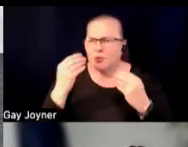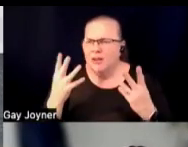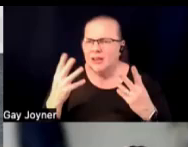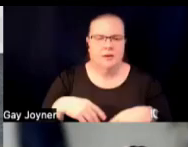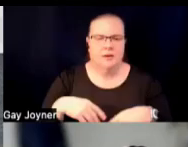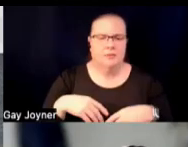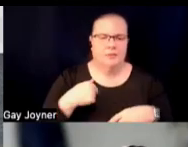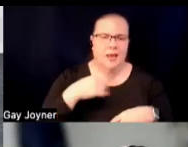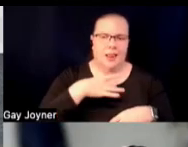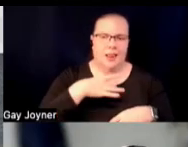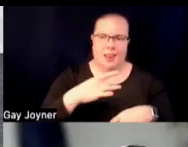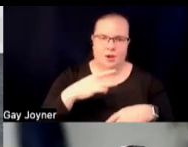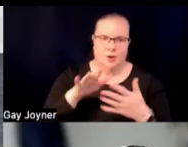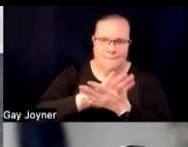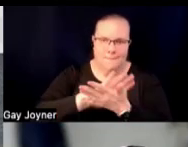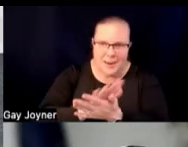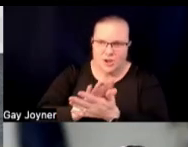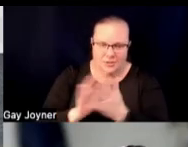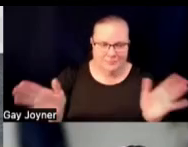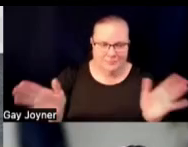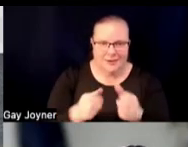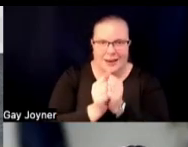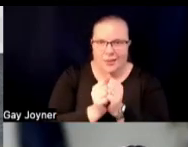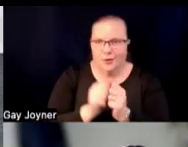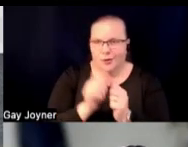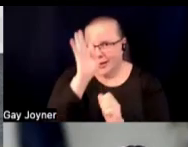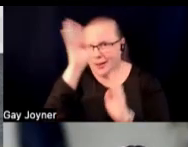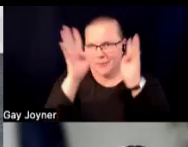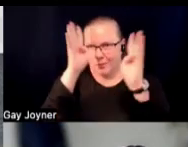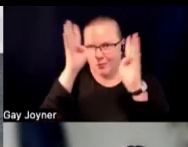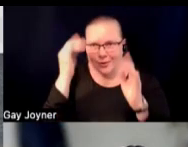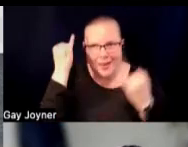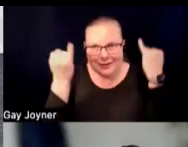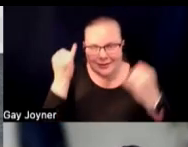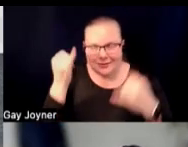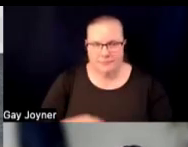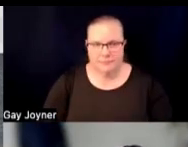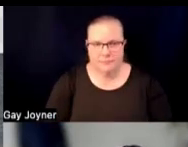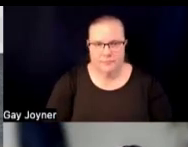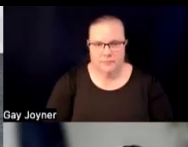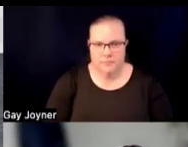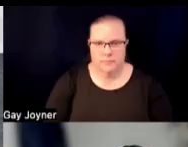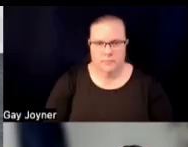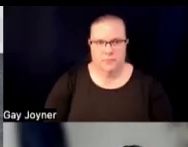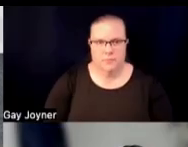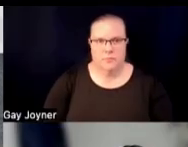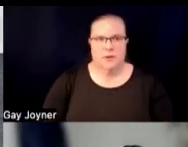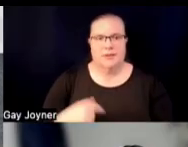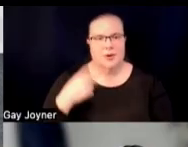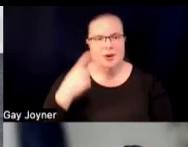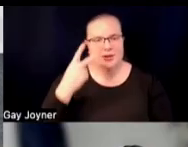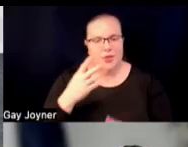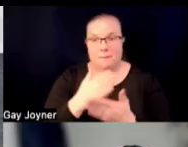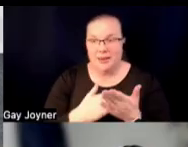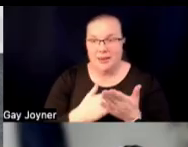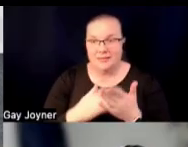I like to mash up a bunch of them and just try to come up with ideas. Um, so I saw the piece that I took from